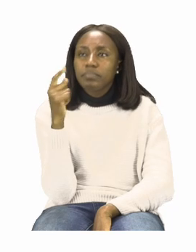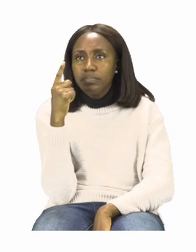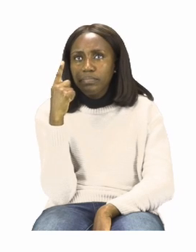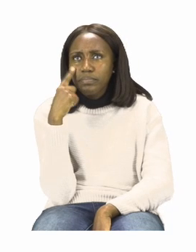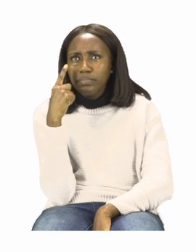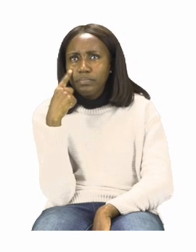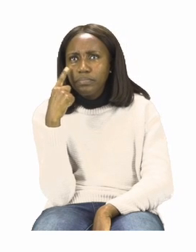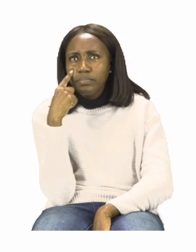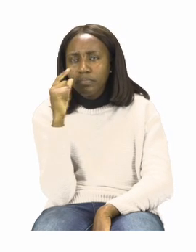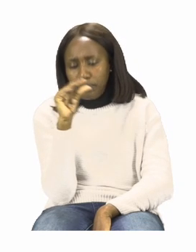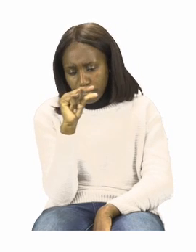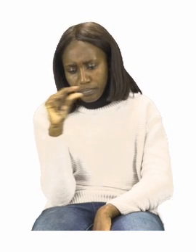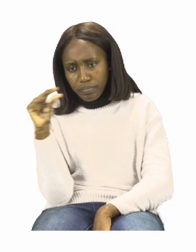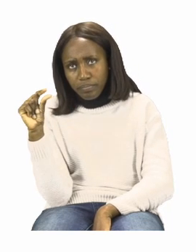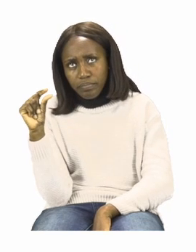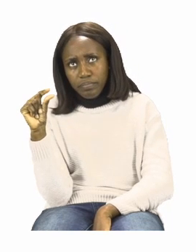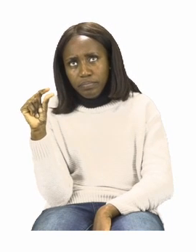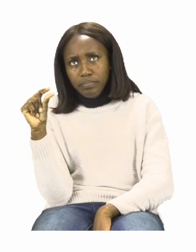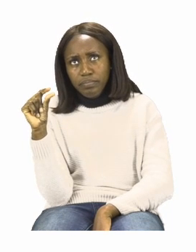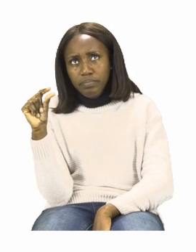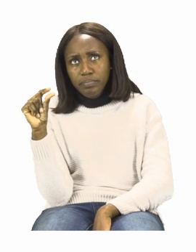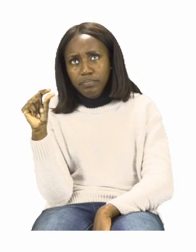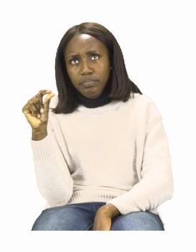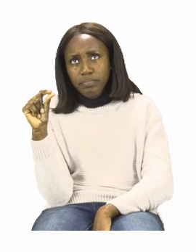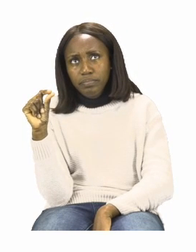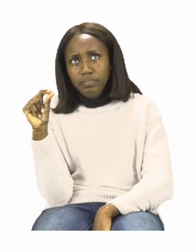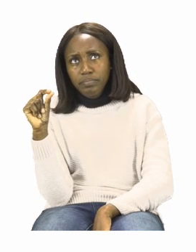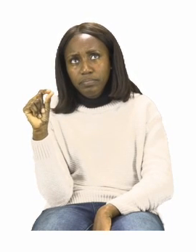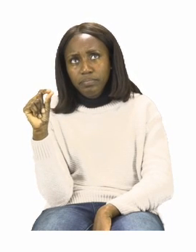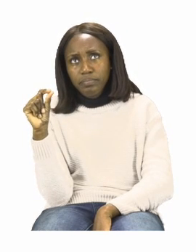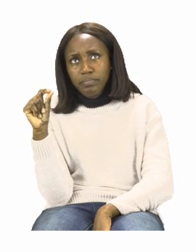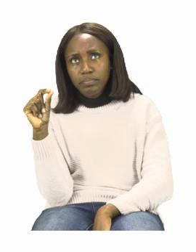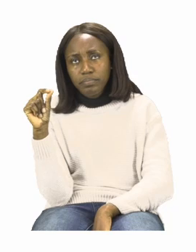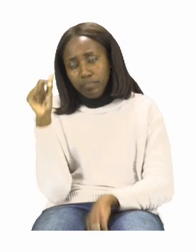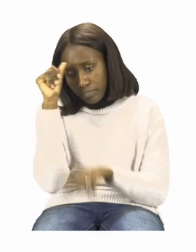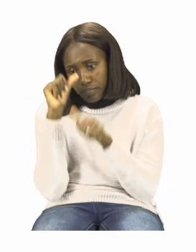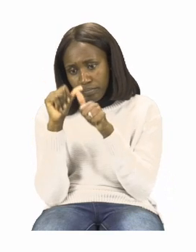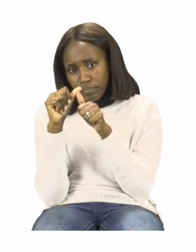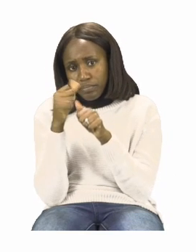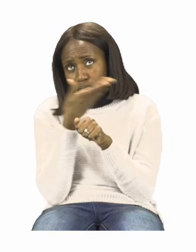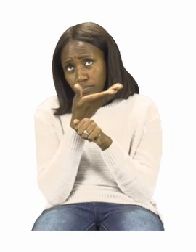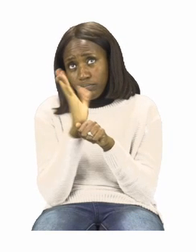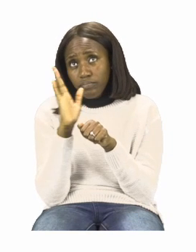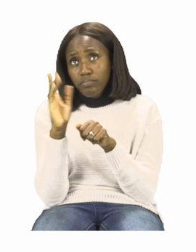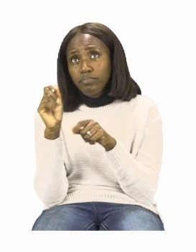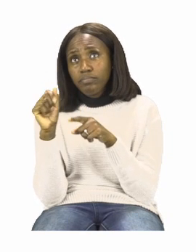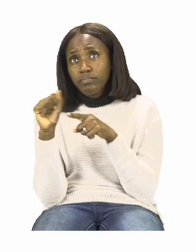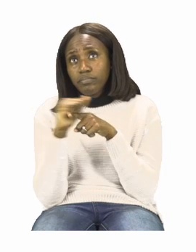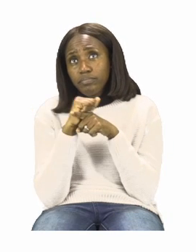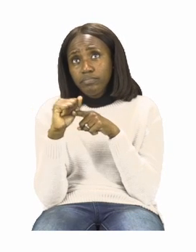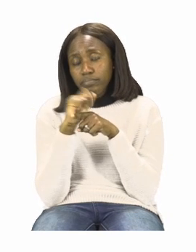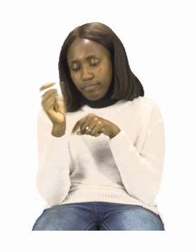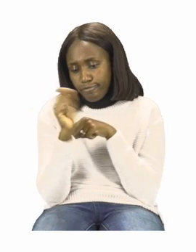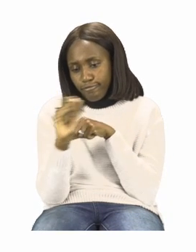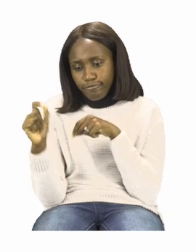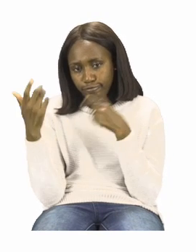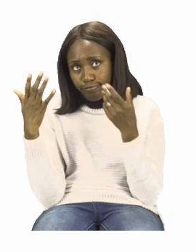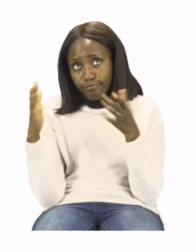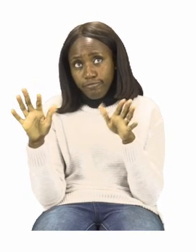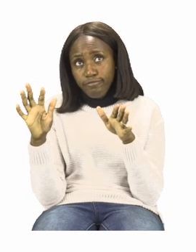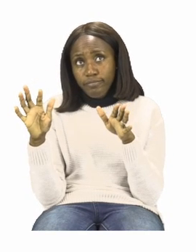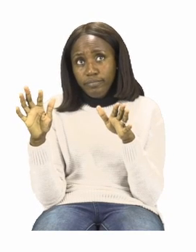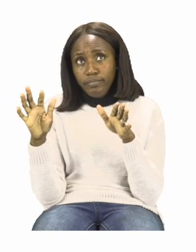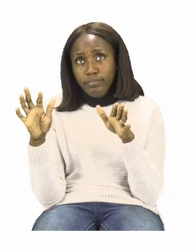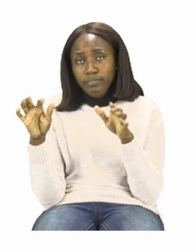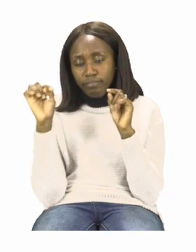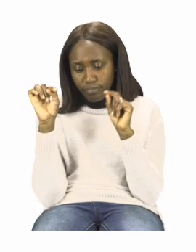to you there? Remember, we have traced all these words already.